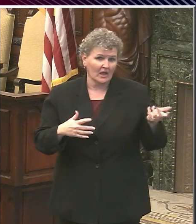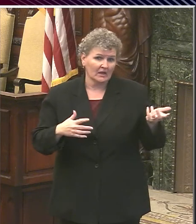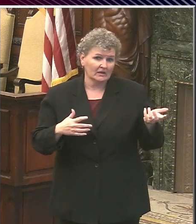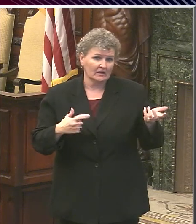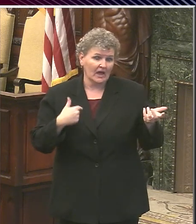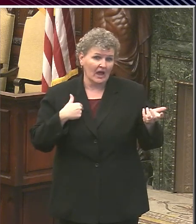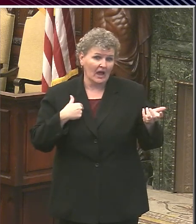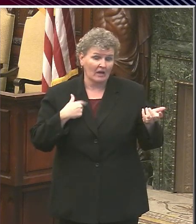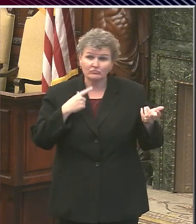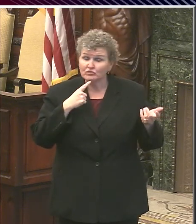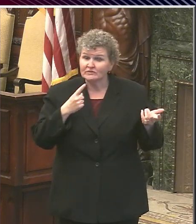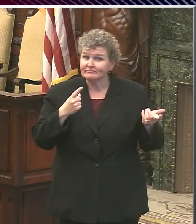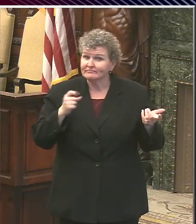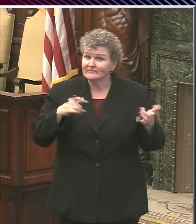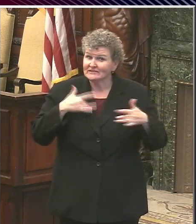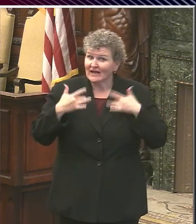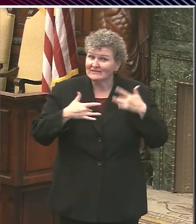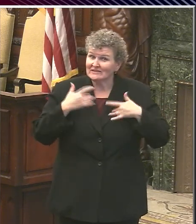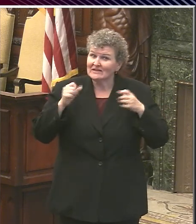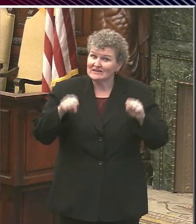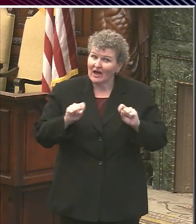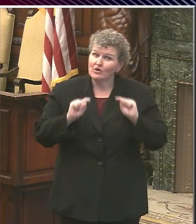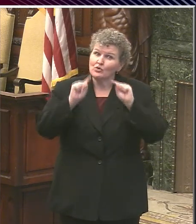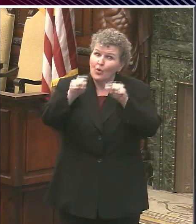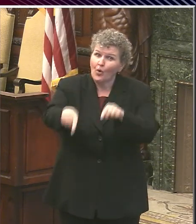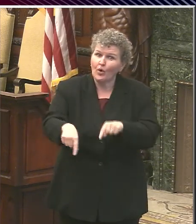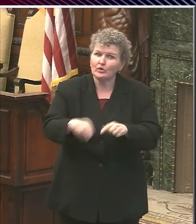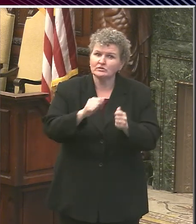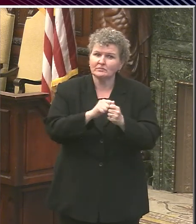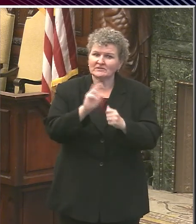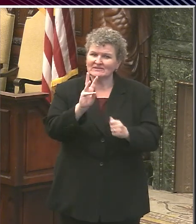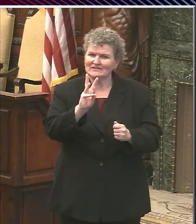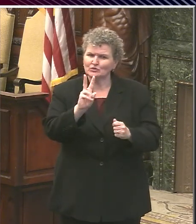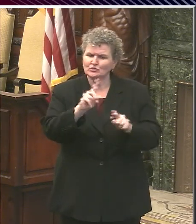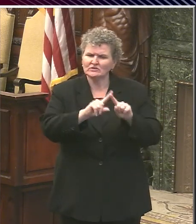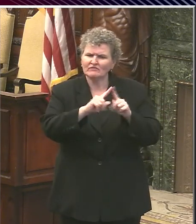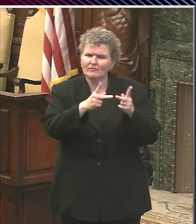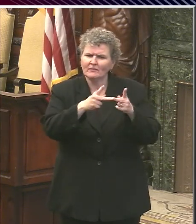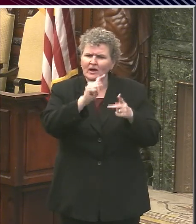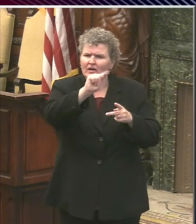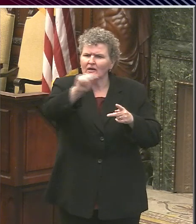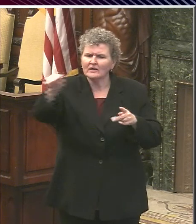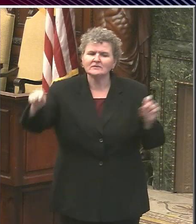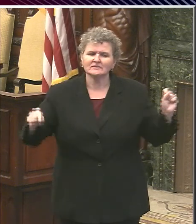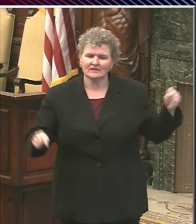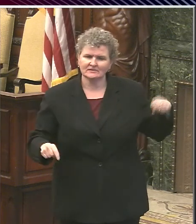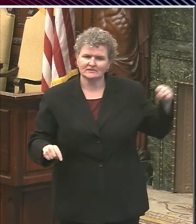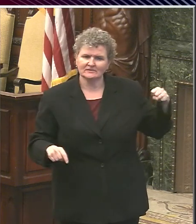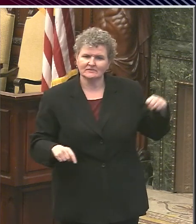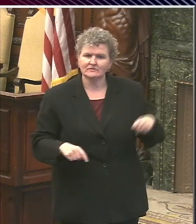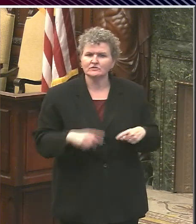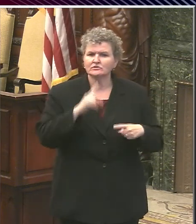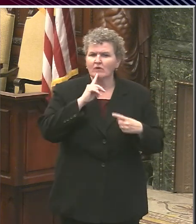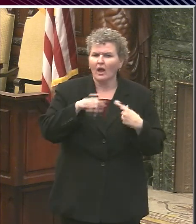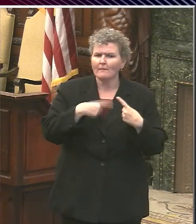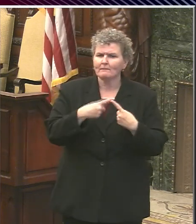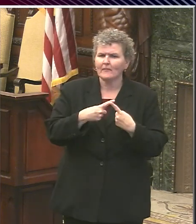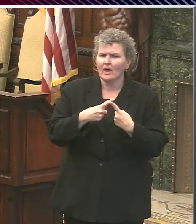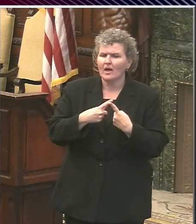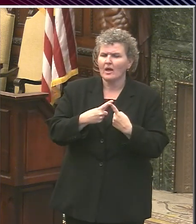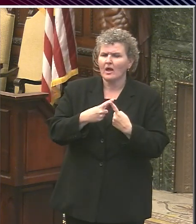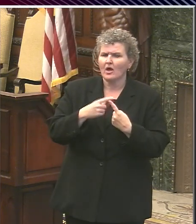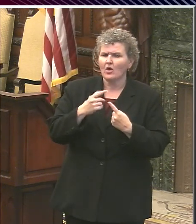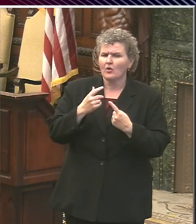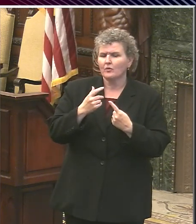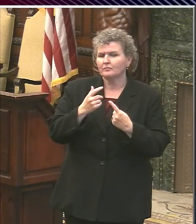folks can have the meal sites there, 62 sites, I think you said. Yes. Some parents have talked about the fact that, now that they'll be also